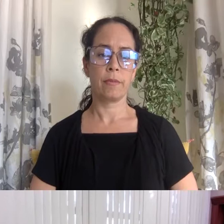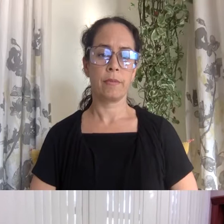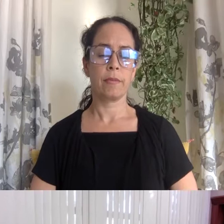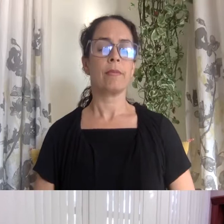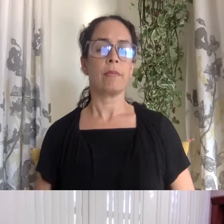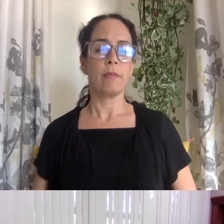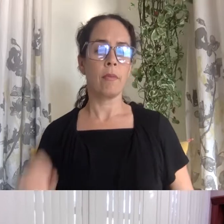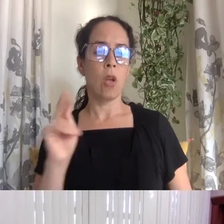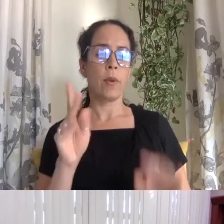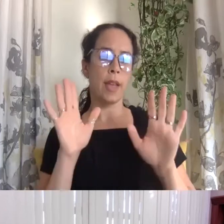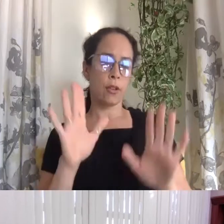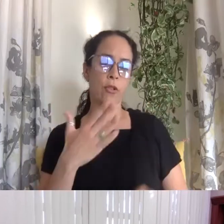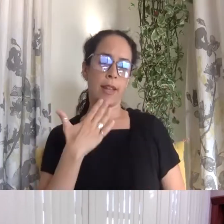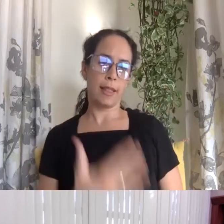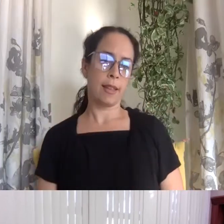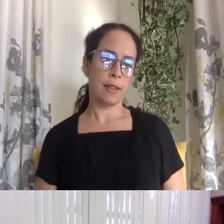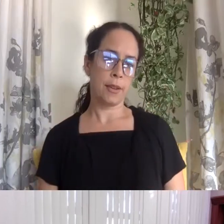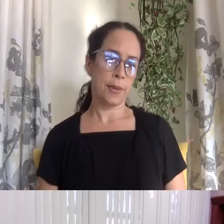Okay, great. Thank you.